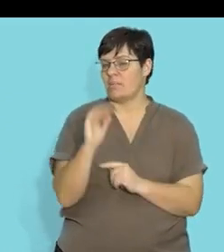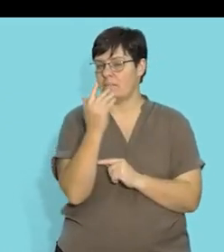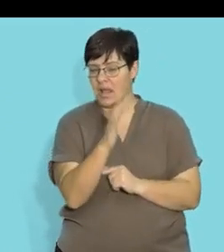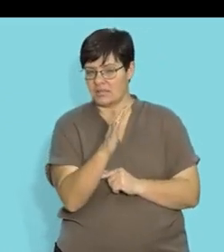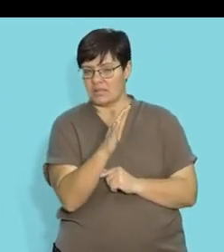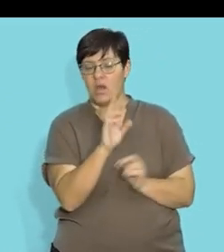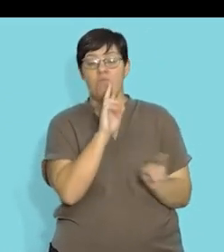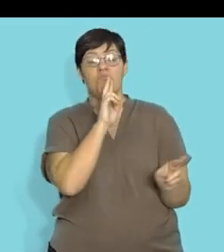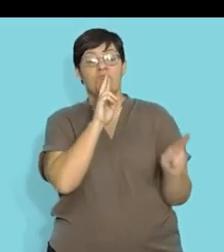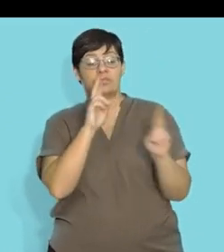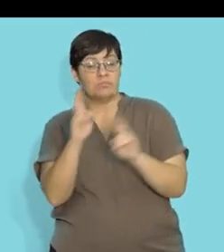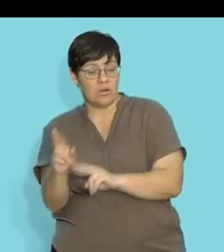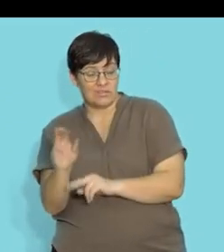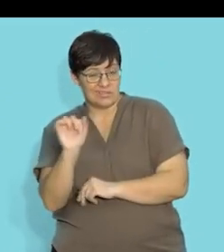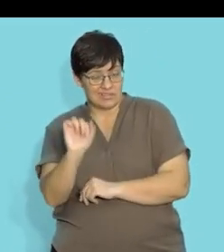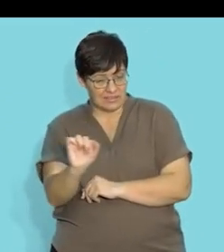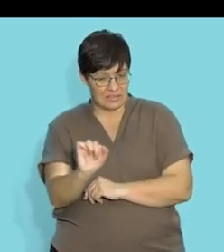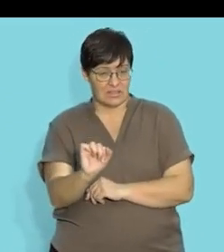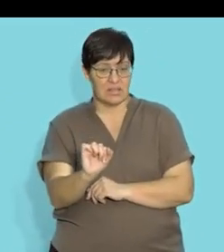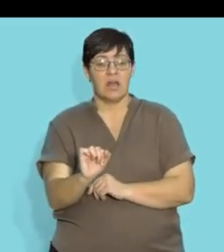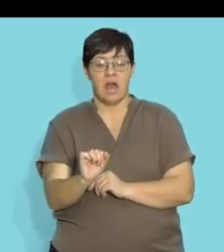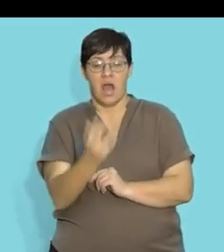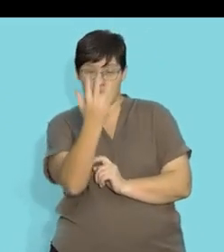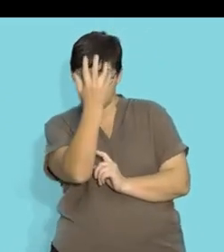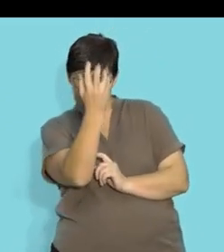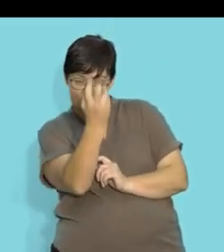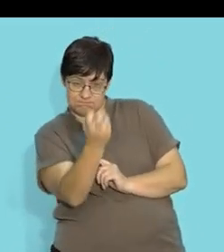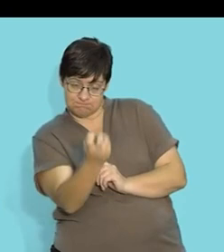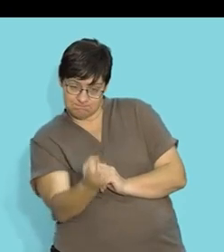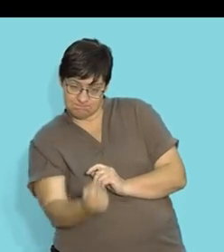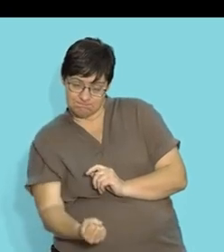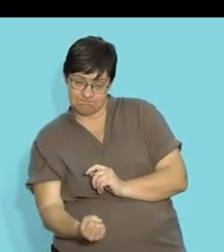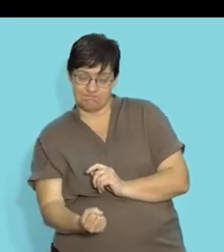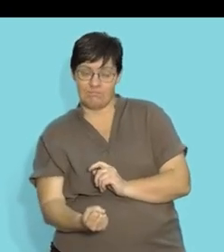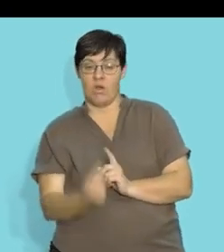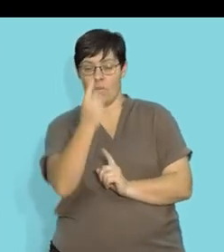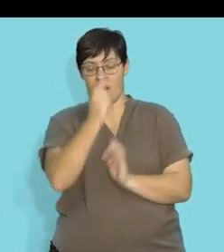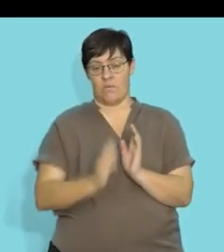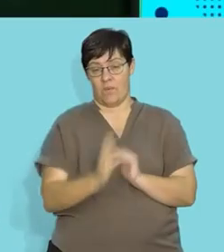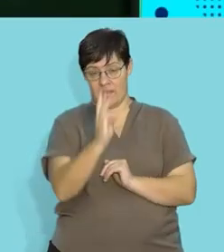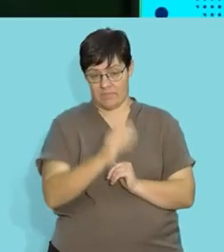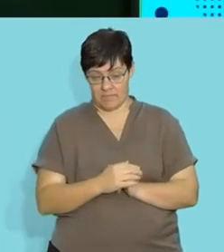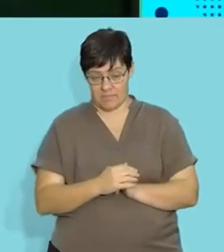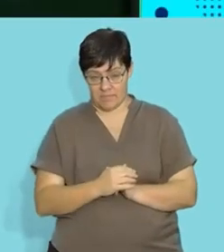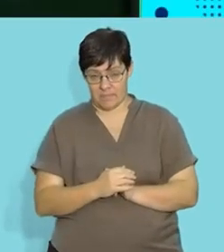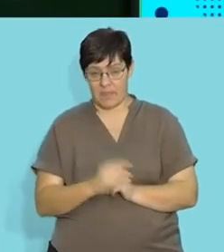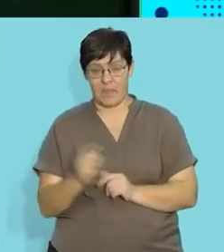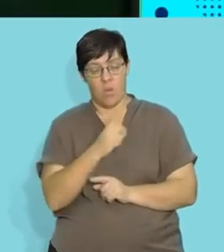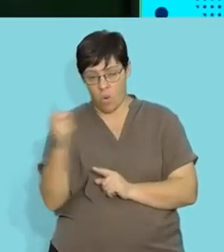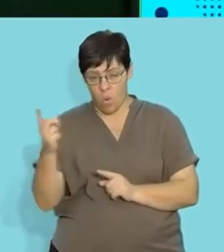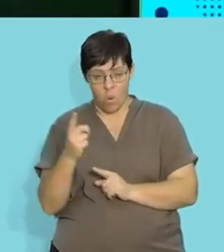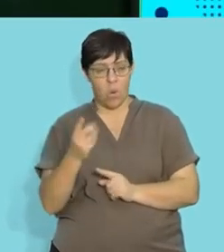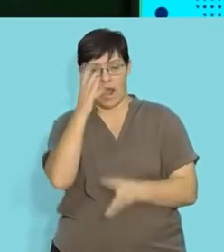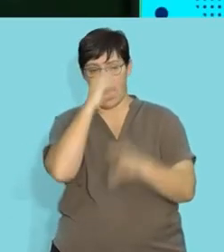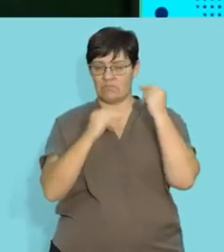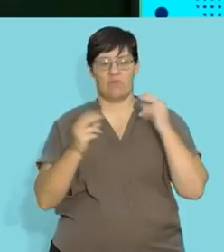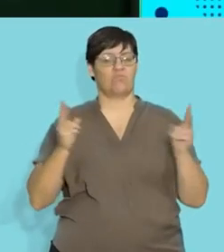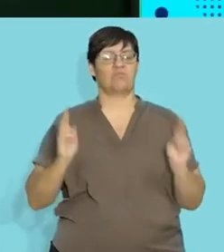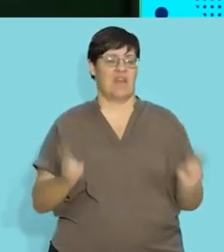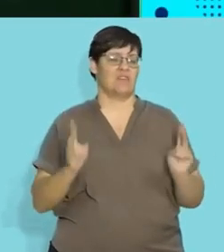plant in response to a unilateral gravitational stimulus. Now, we all experience gravity, which